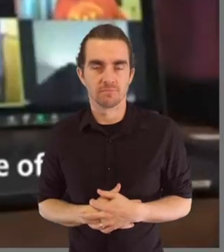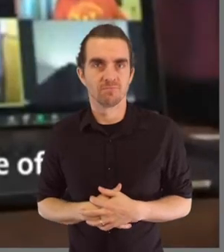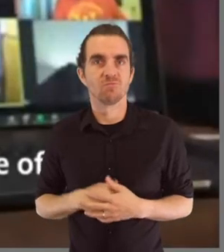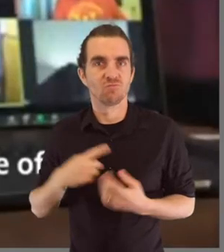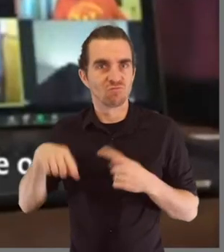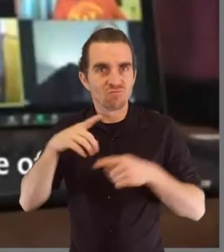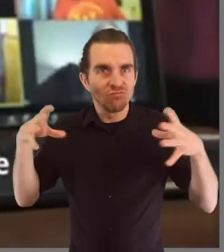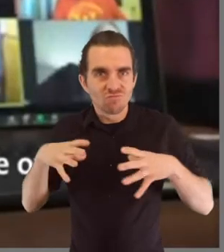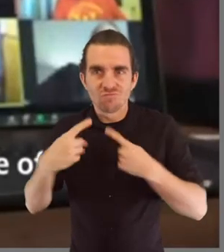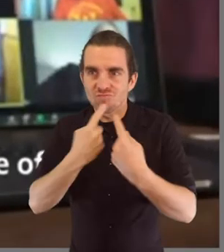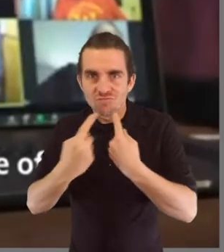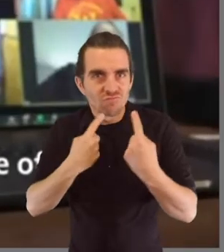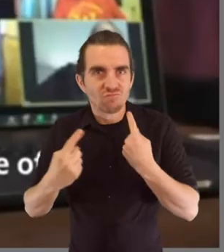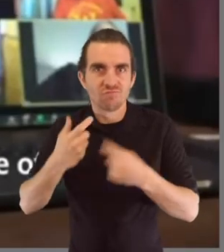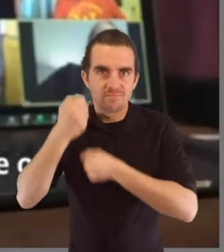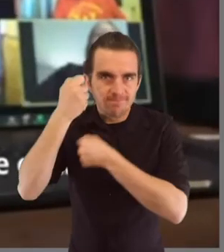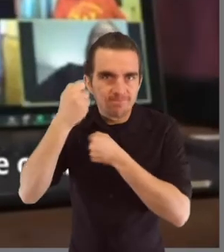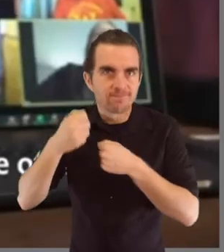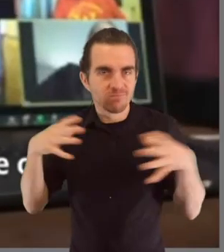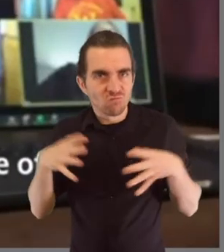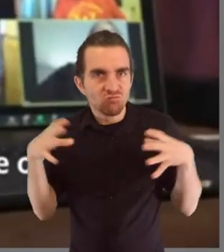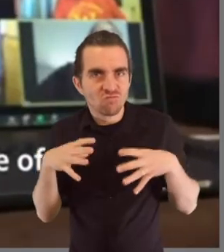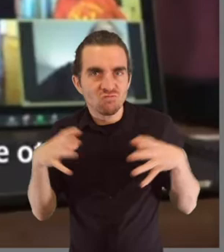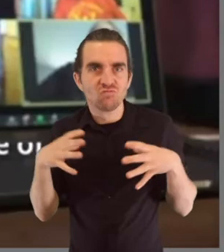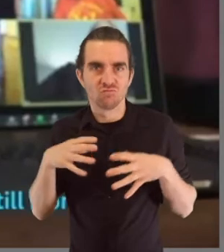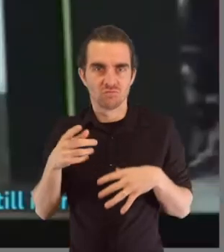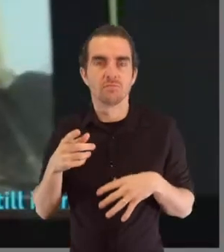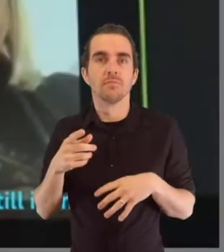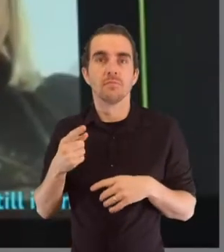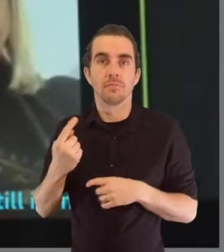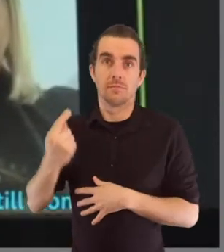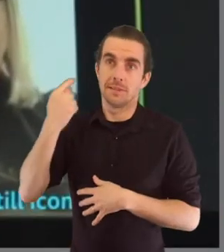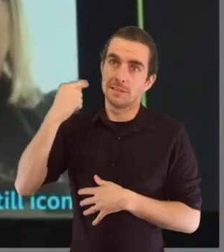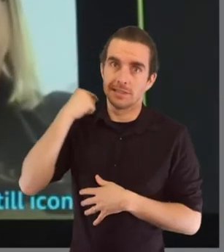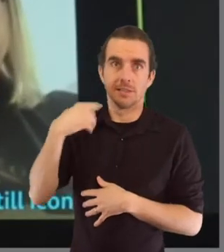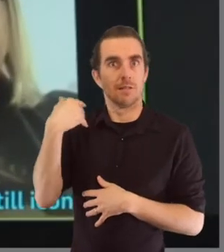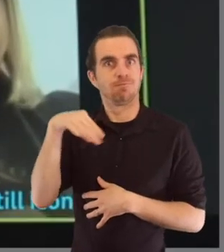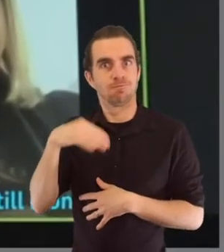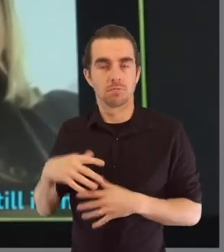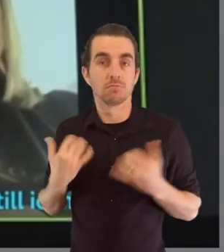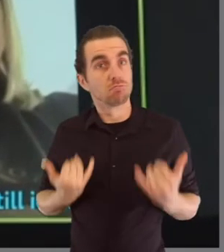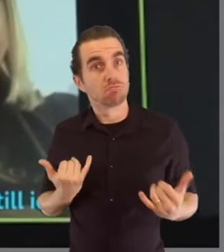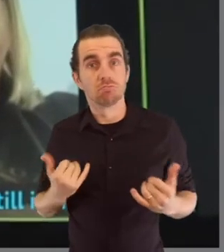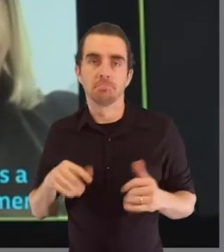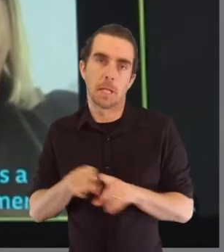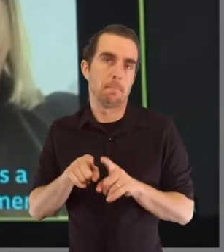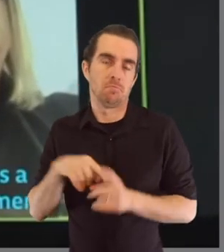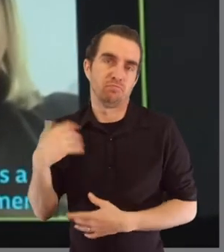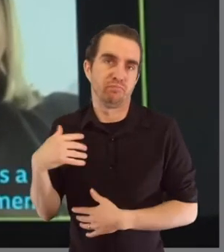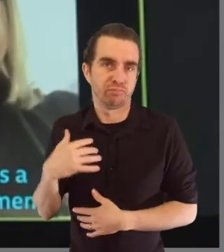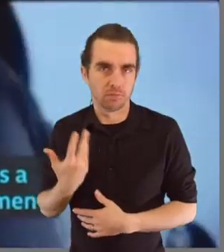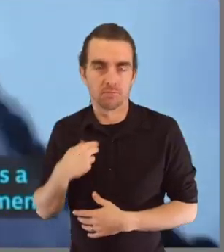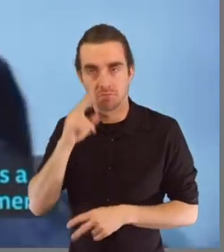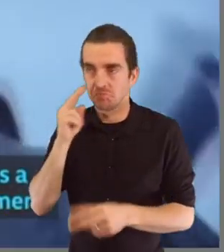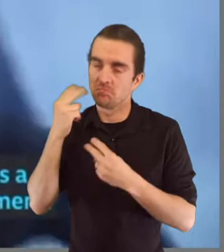there's four of the activists. That was iconic then and it's still iconic now. I just thought it was like a